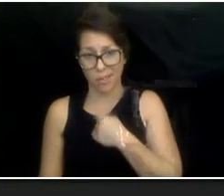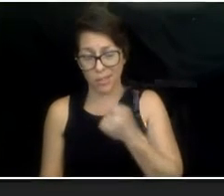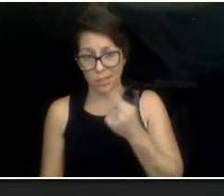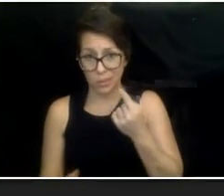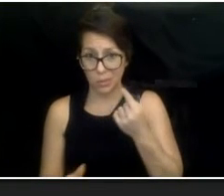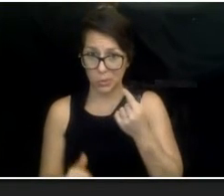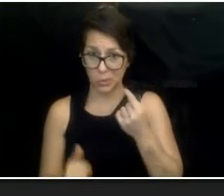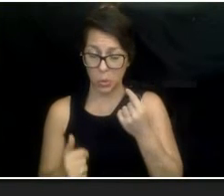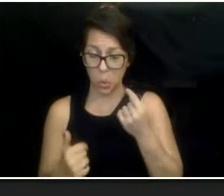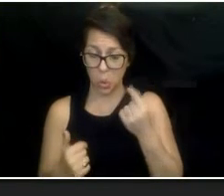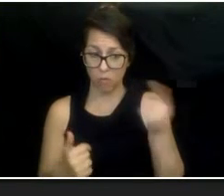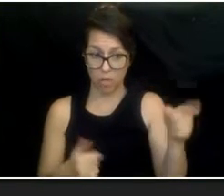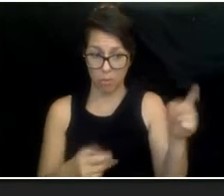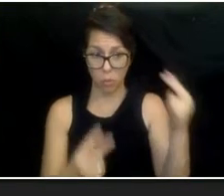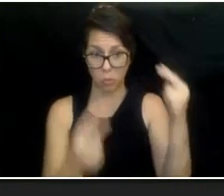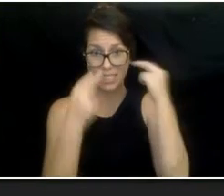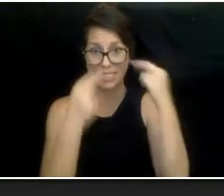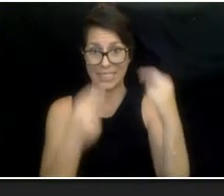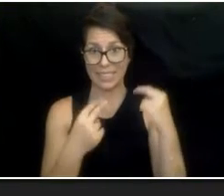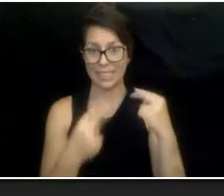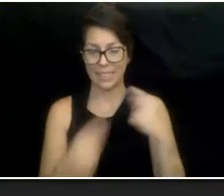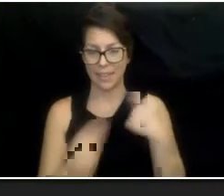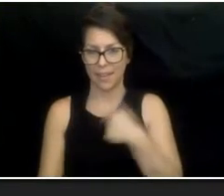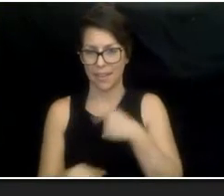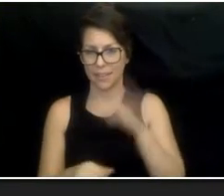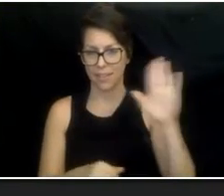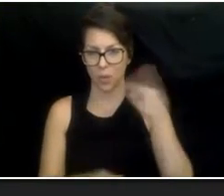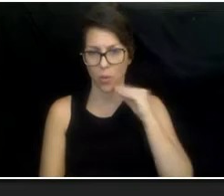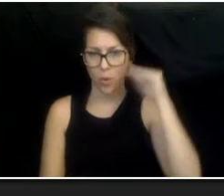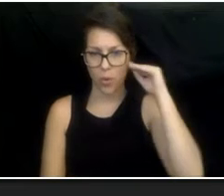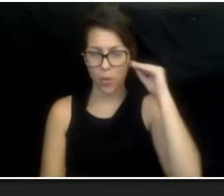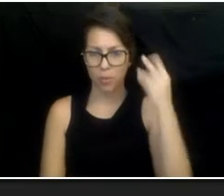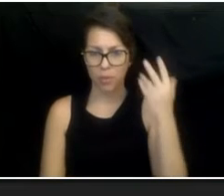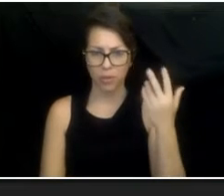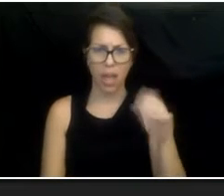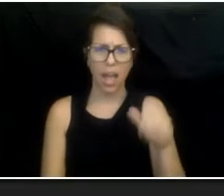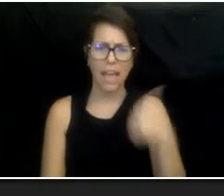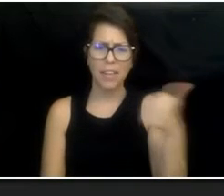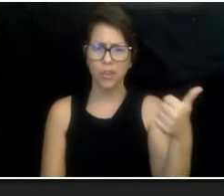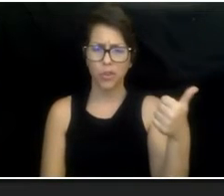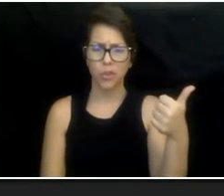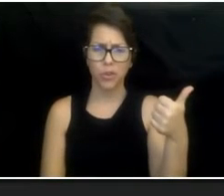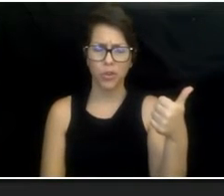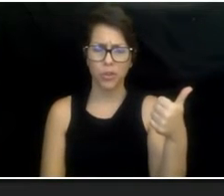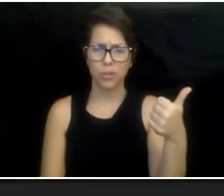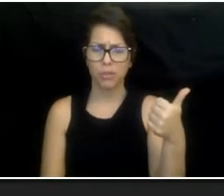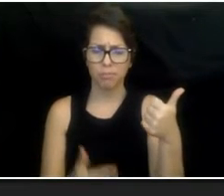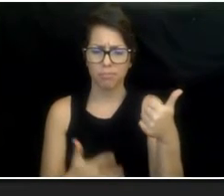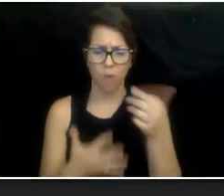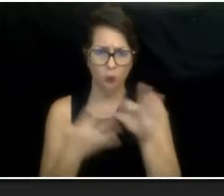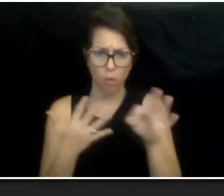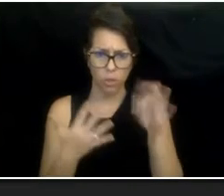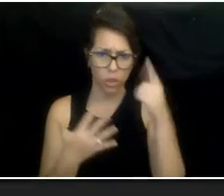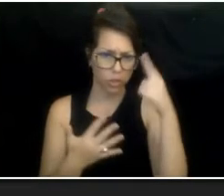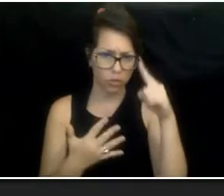a case a danger situation someone stepped out they've met you at this disclosed